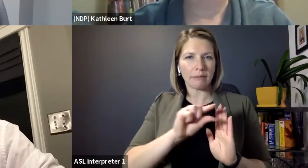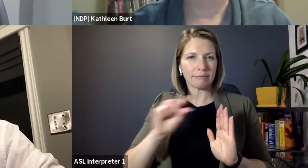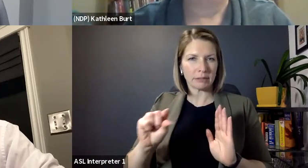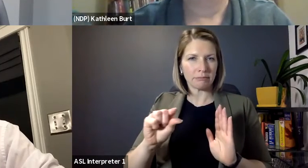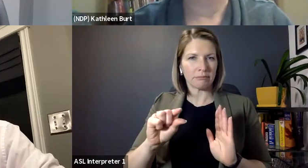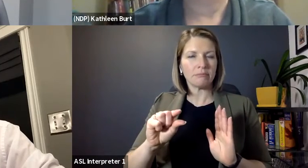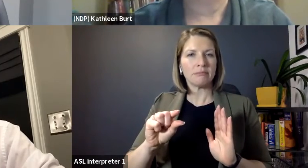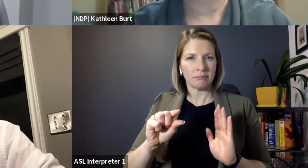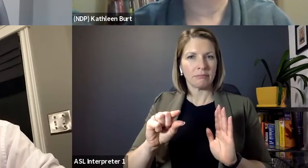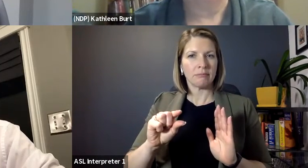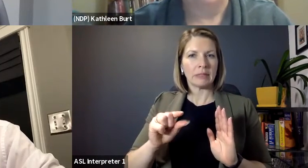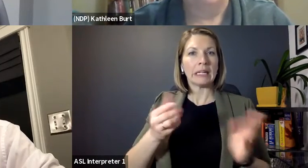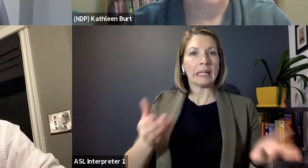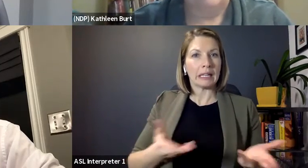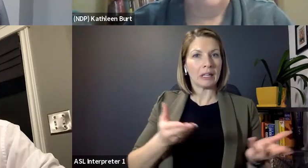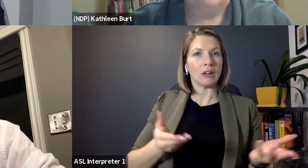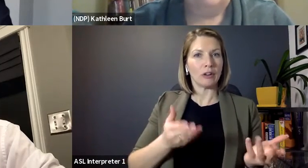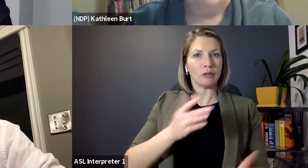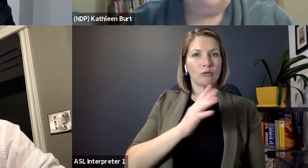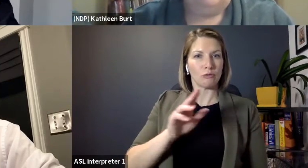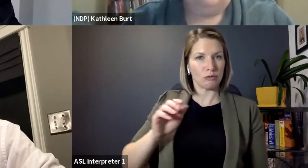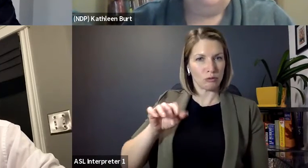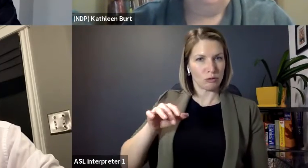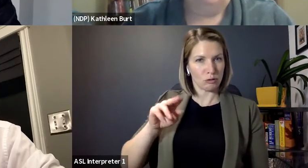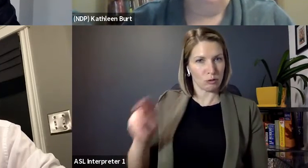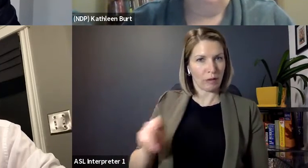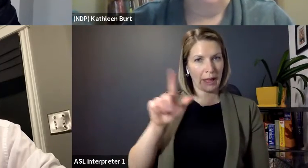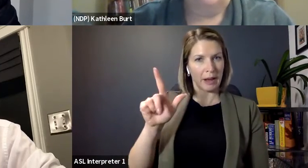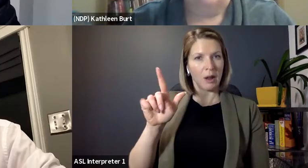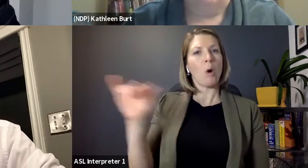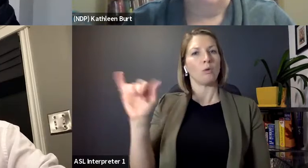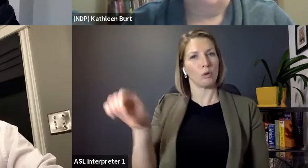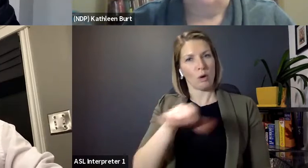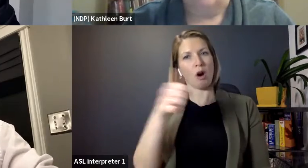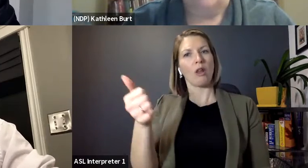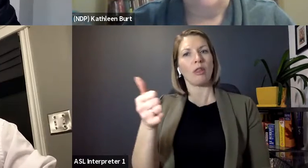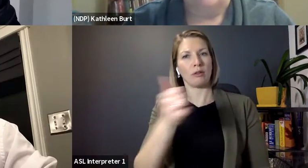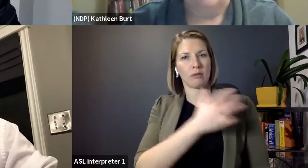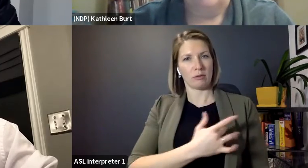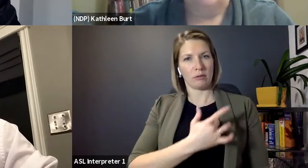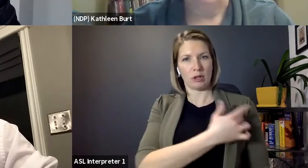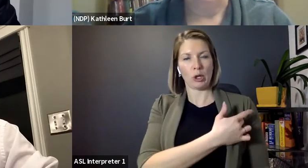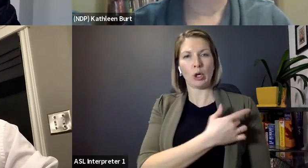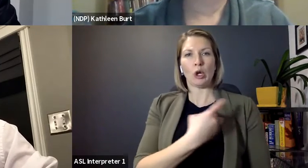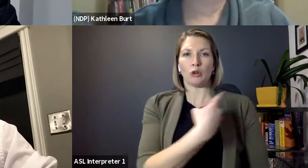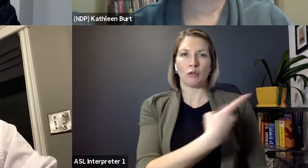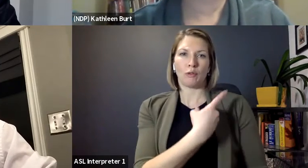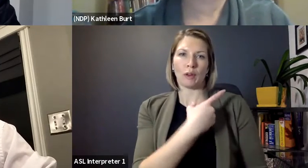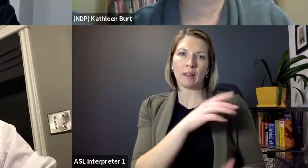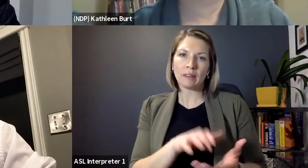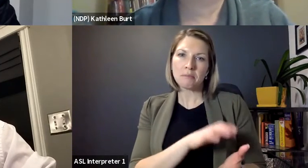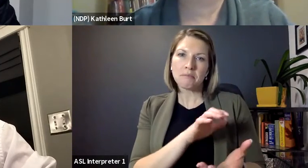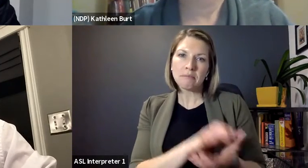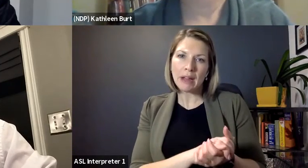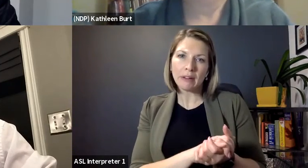and in other provinces in which we lived. And we've been together for almost 40 years. We have a